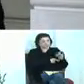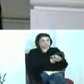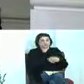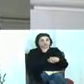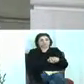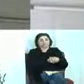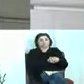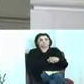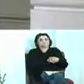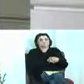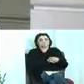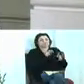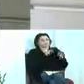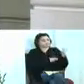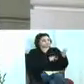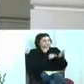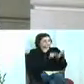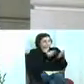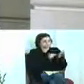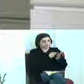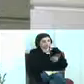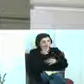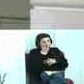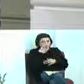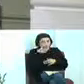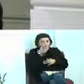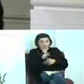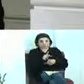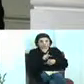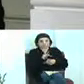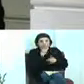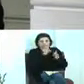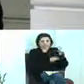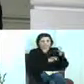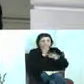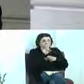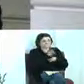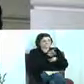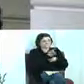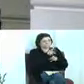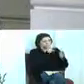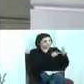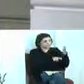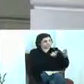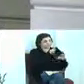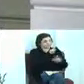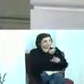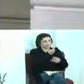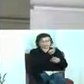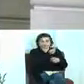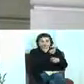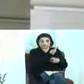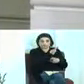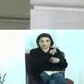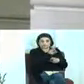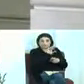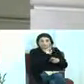today. It's the reading of the Gospel according to Mark, chapter 8, verses 31 through 38 from the Message